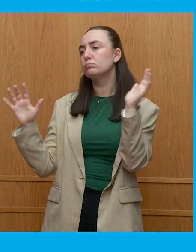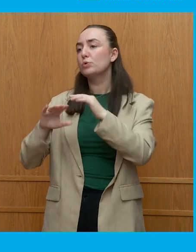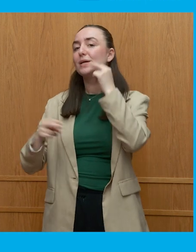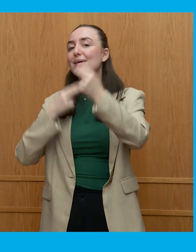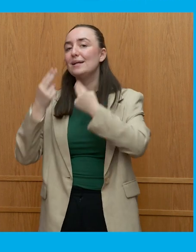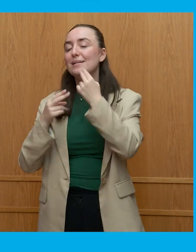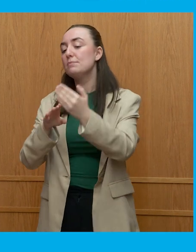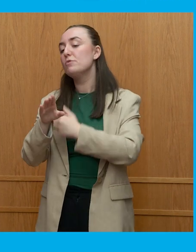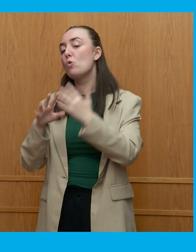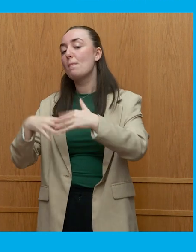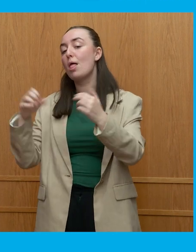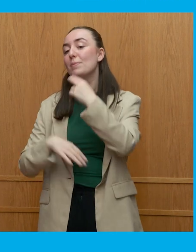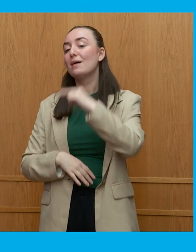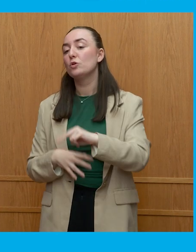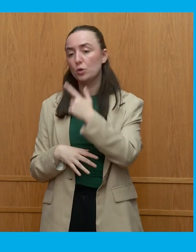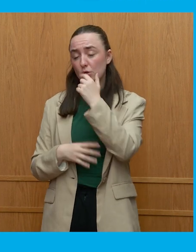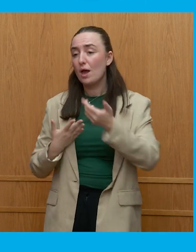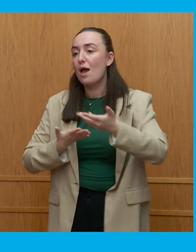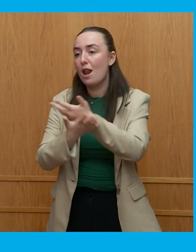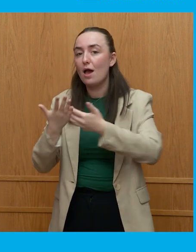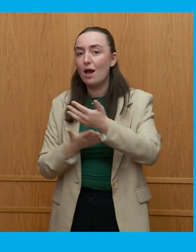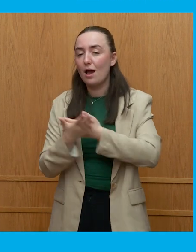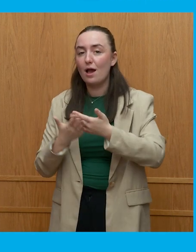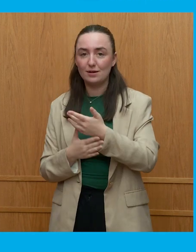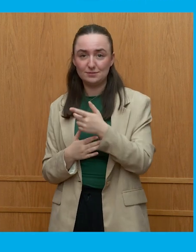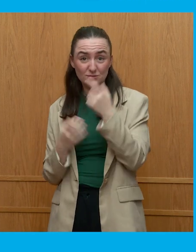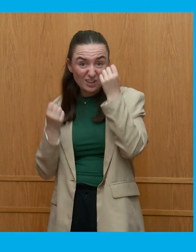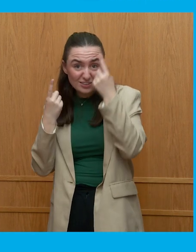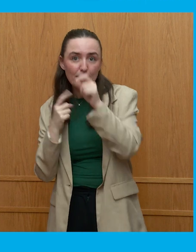before the parliament in the afternoon and that kind of thing. You'd get it. You'd absolutely get